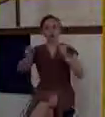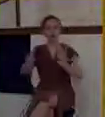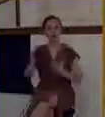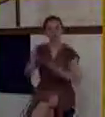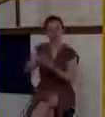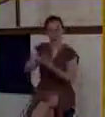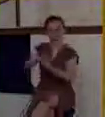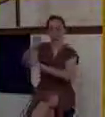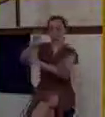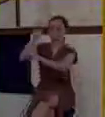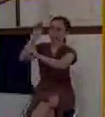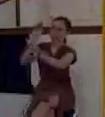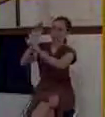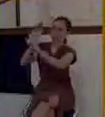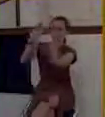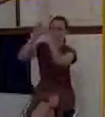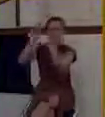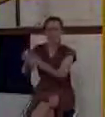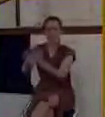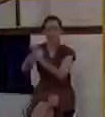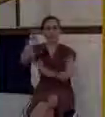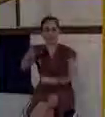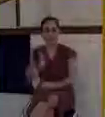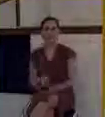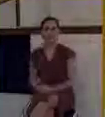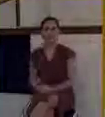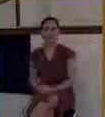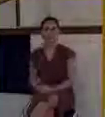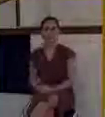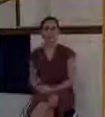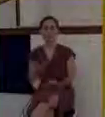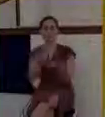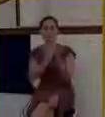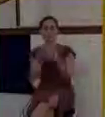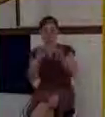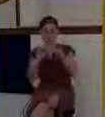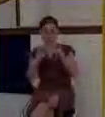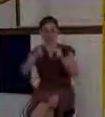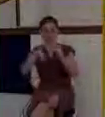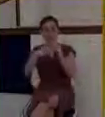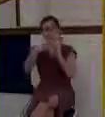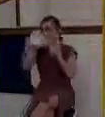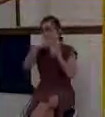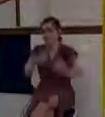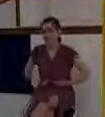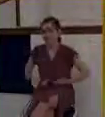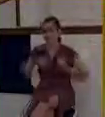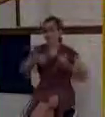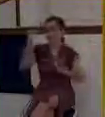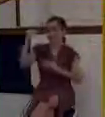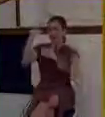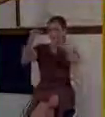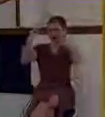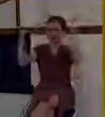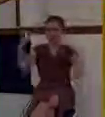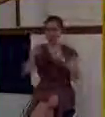And several things Jesus said about this new life in heaven. It'll be a beautiful life. He said there will be neither